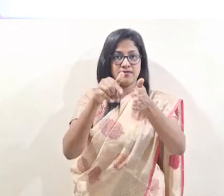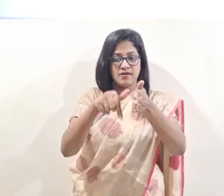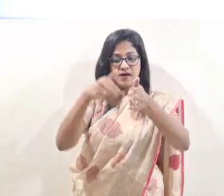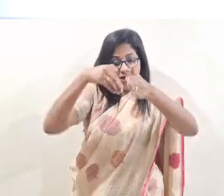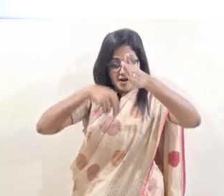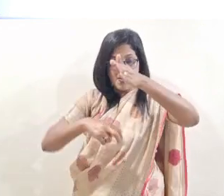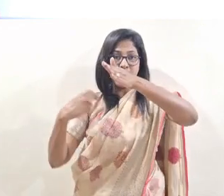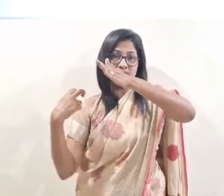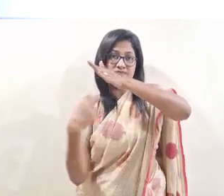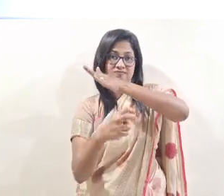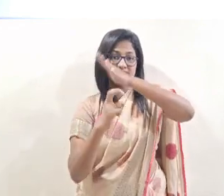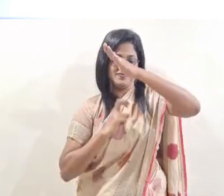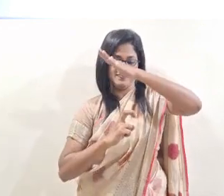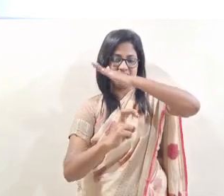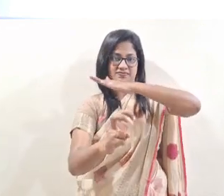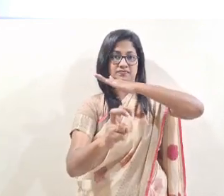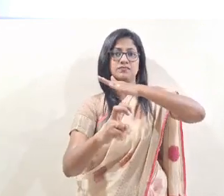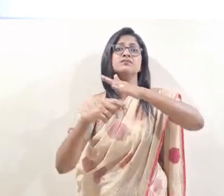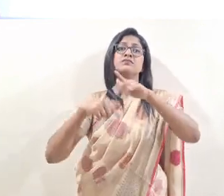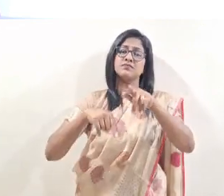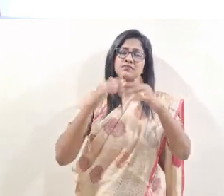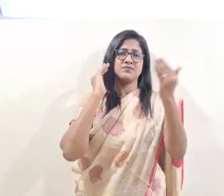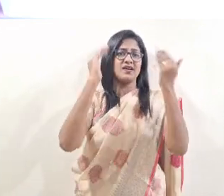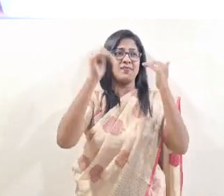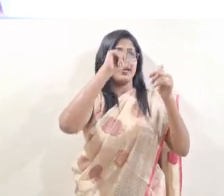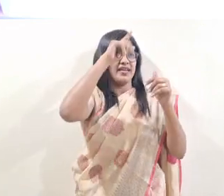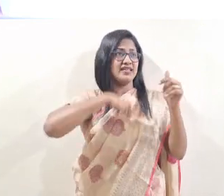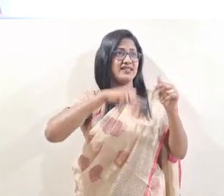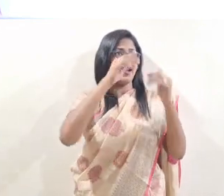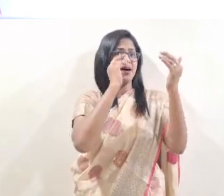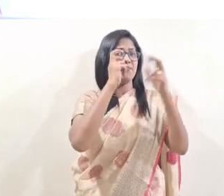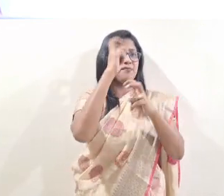compared to any other metro in India,